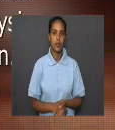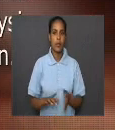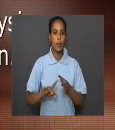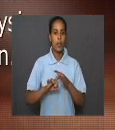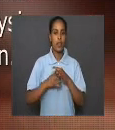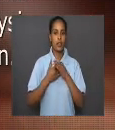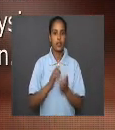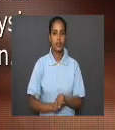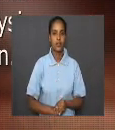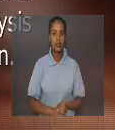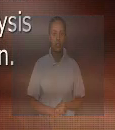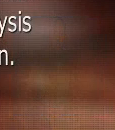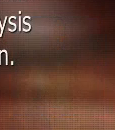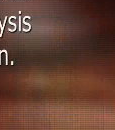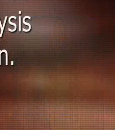Begin.